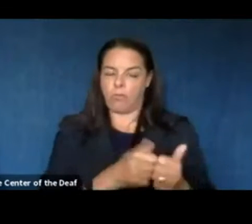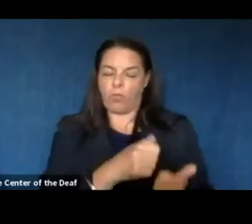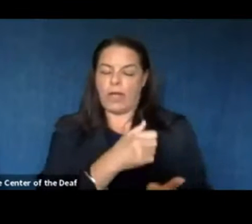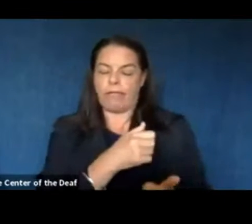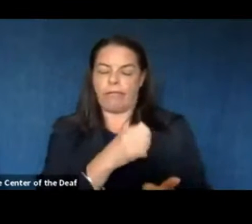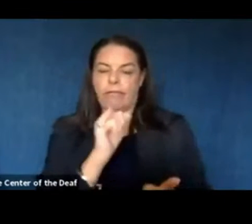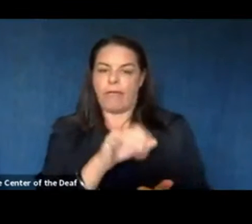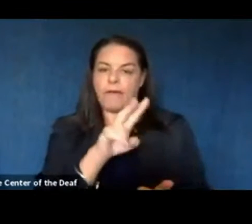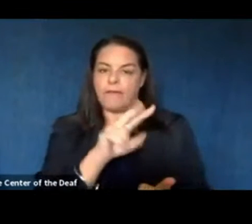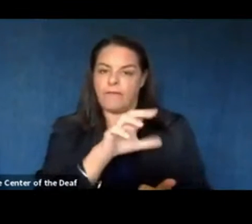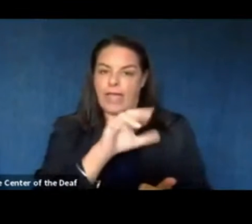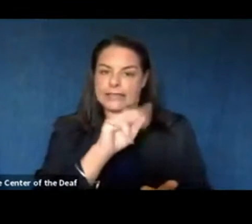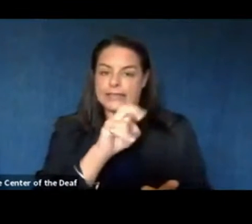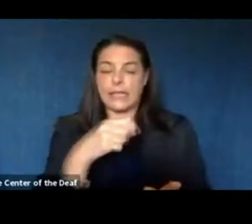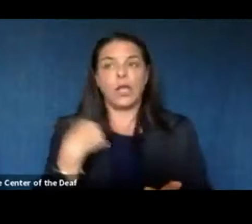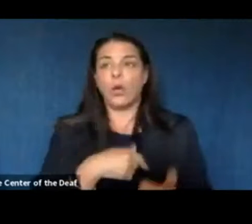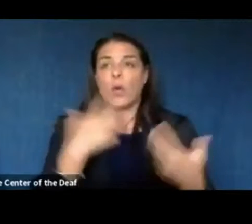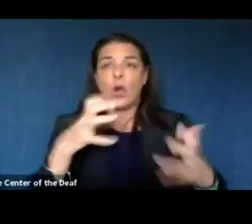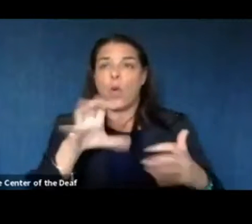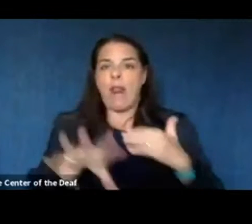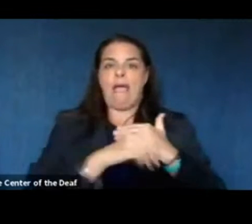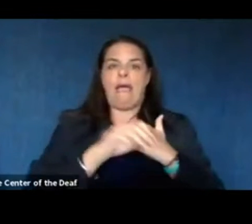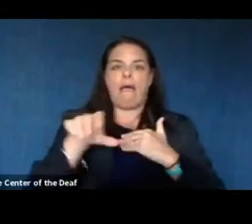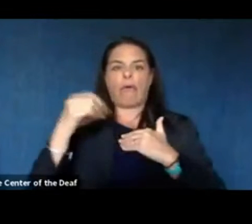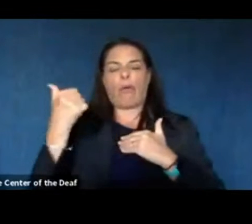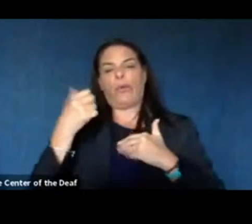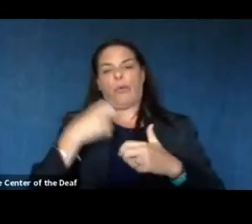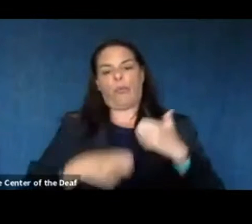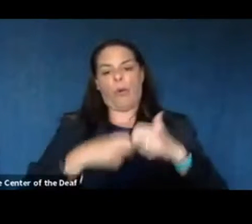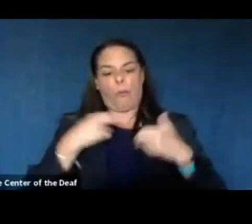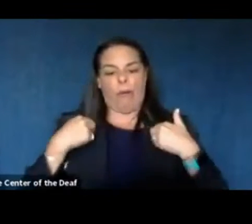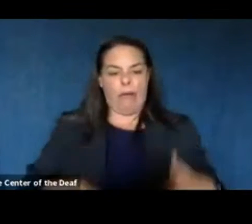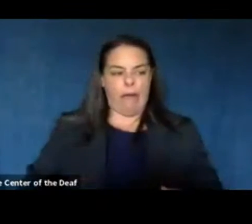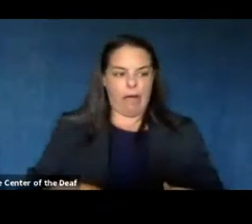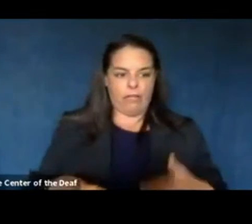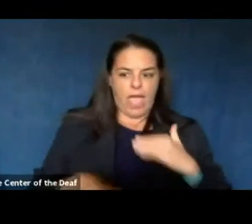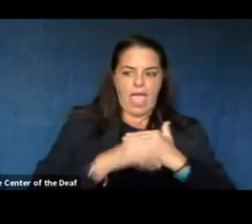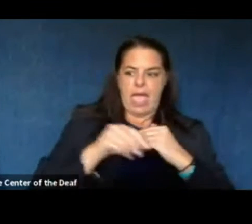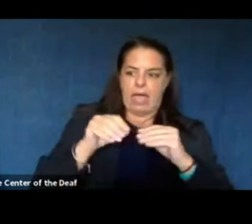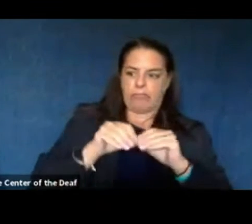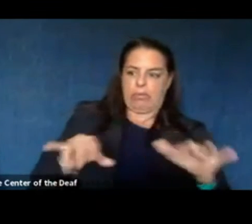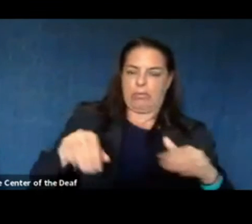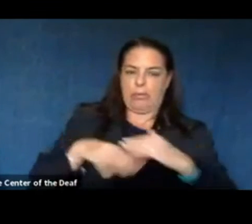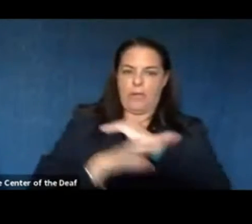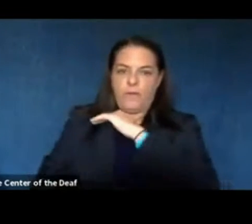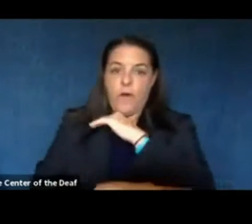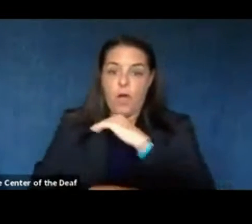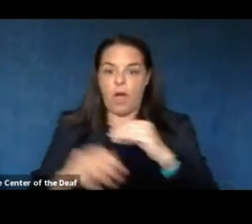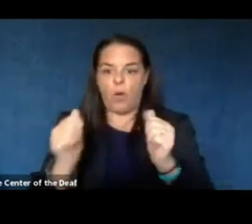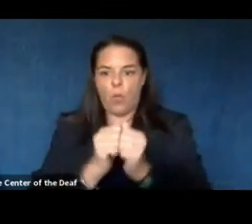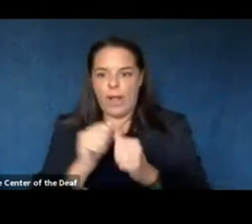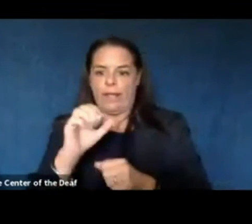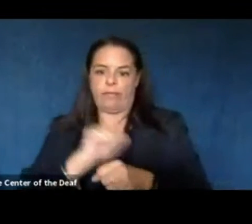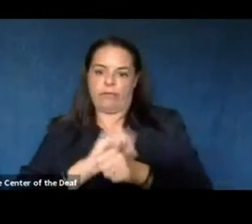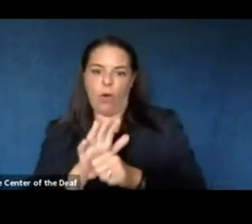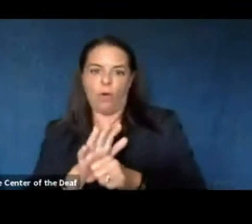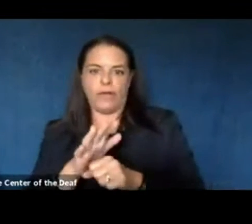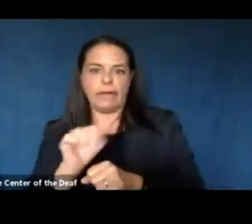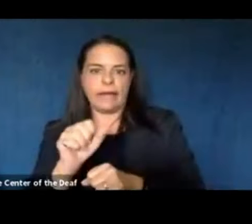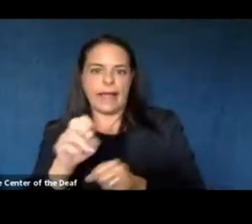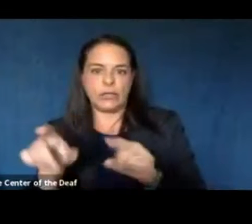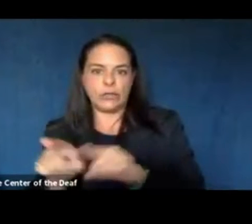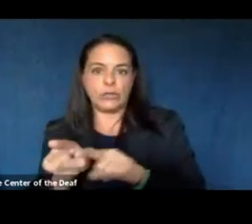disease outbreaks to the fall when we would have, when we're going to have COVID cases as well. And the same thing goes